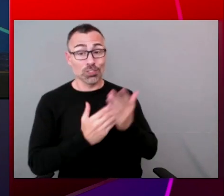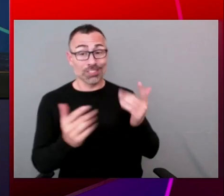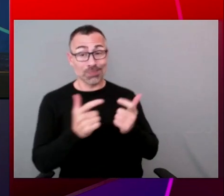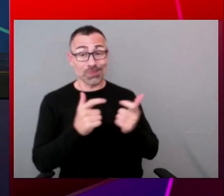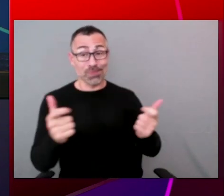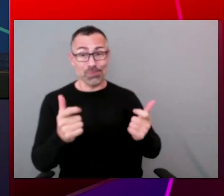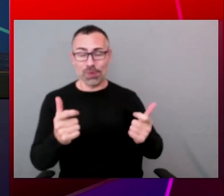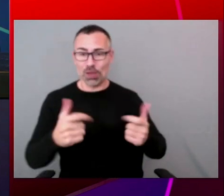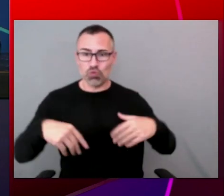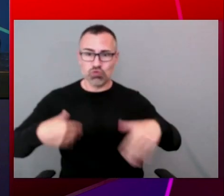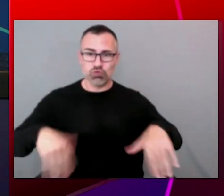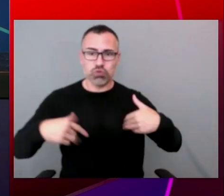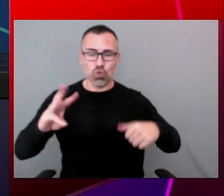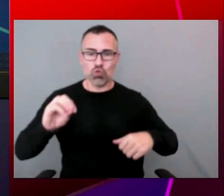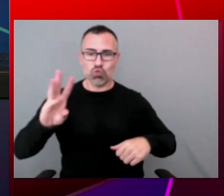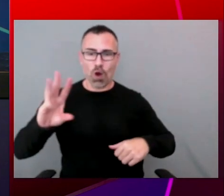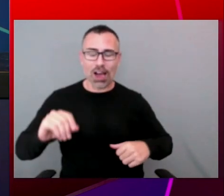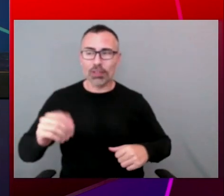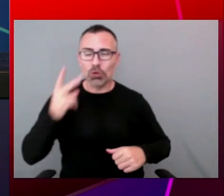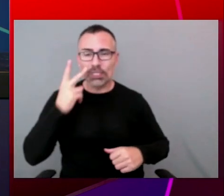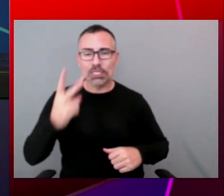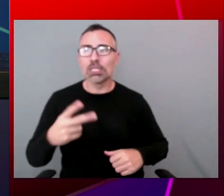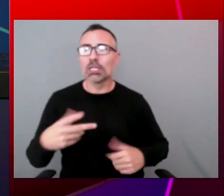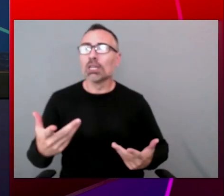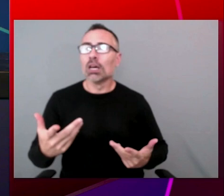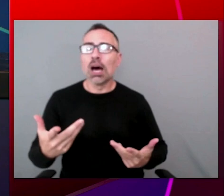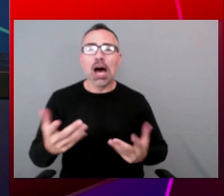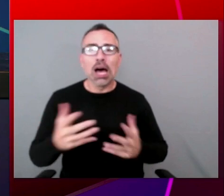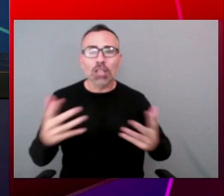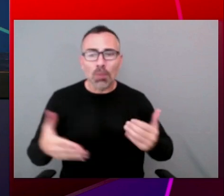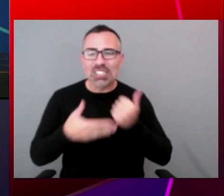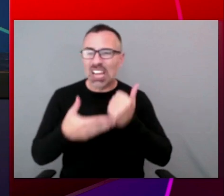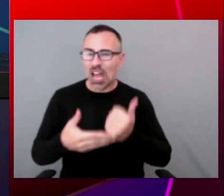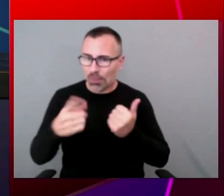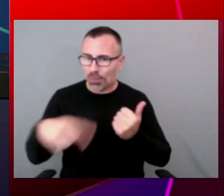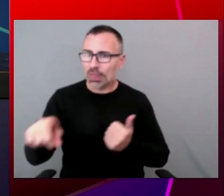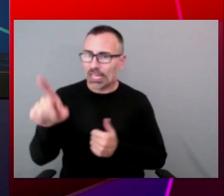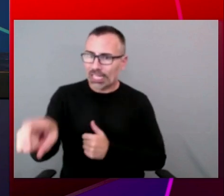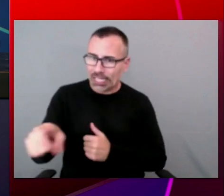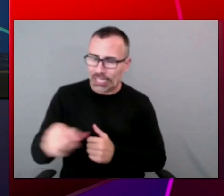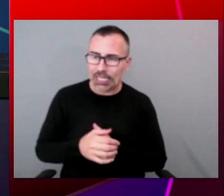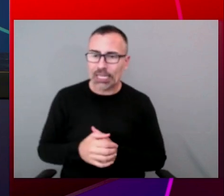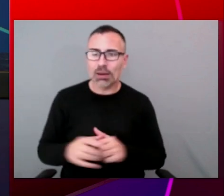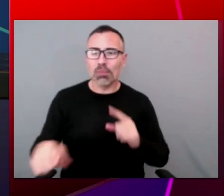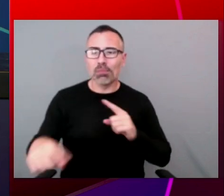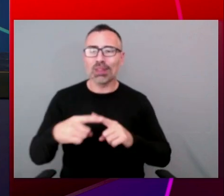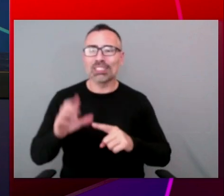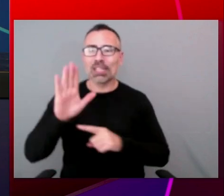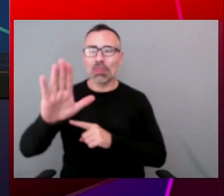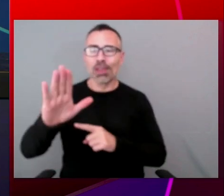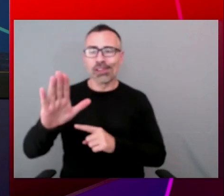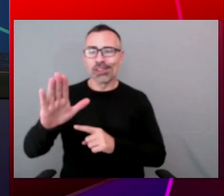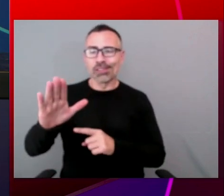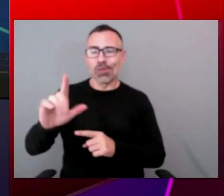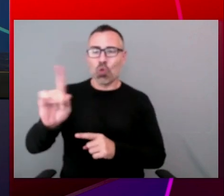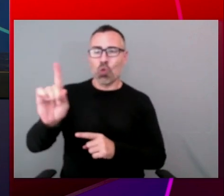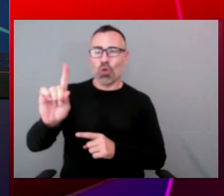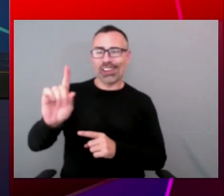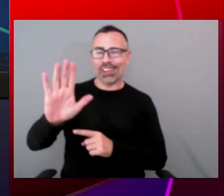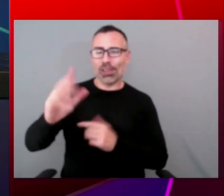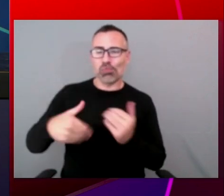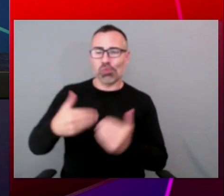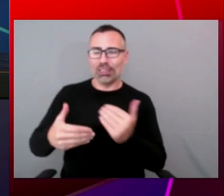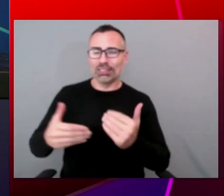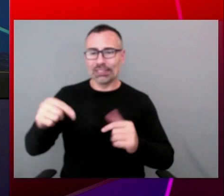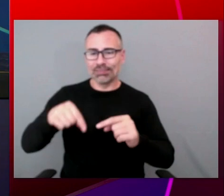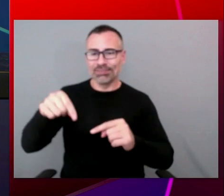factor that we typically see is just how much help they actually need and where they're at in the process, right? In terms of what we can go do, right? And we really like